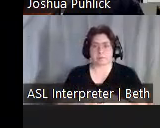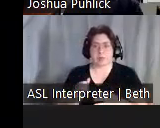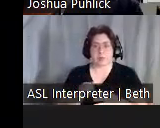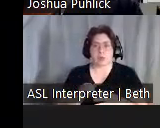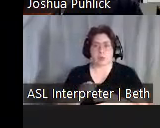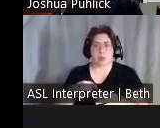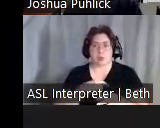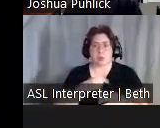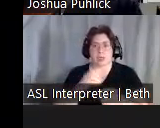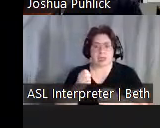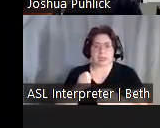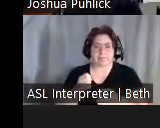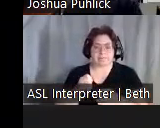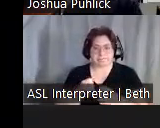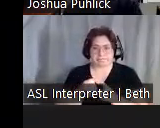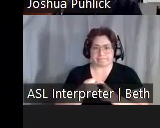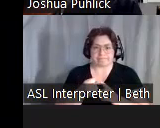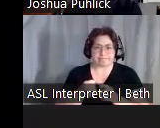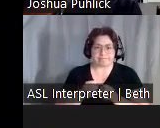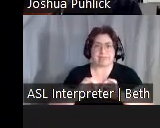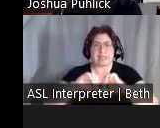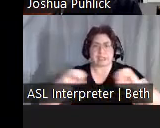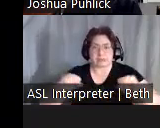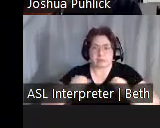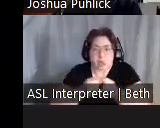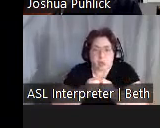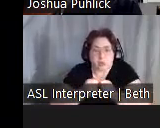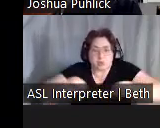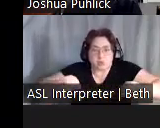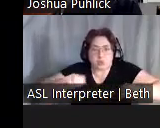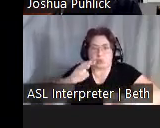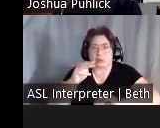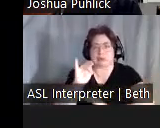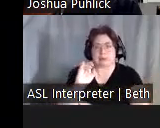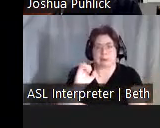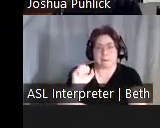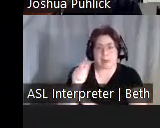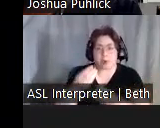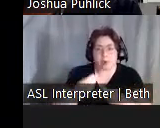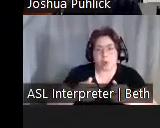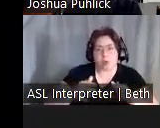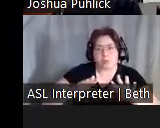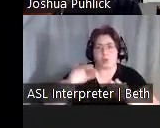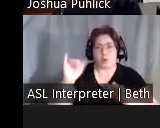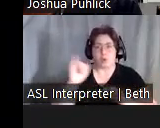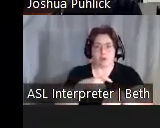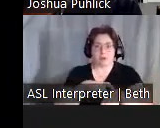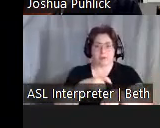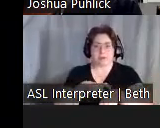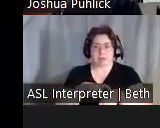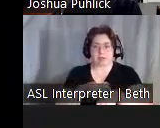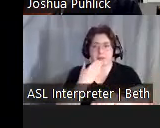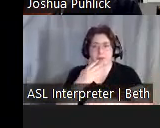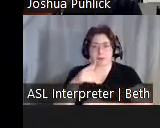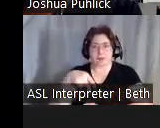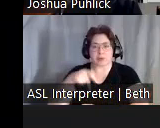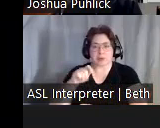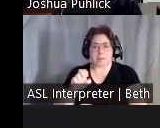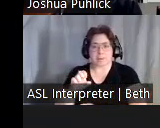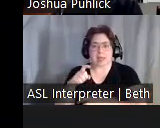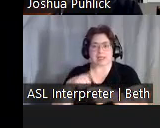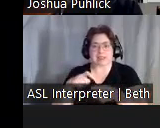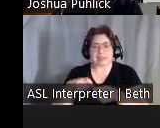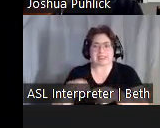pine seed crop in the fall, try to establish more cohorts of longleaf pine in these stands